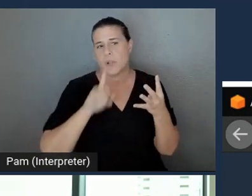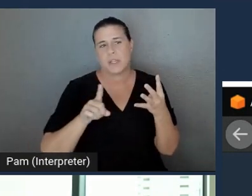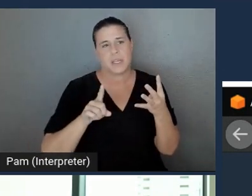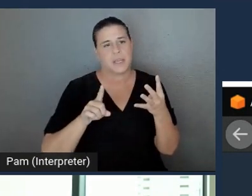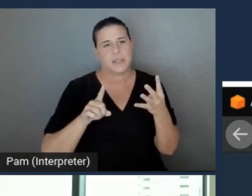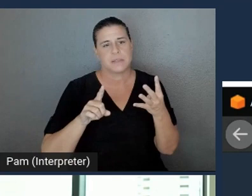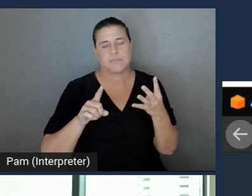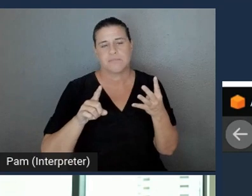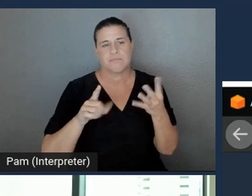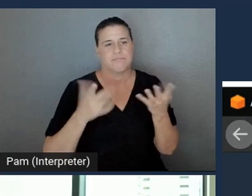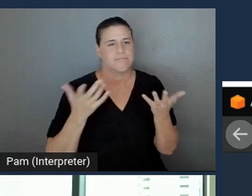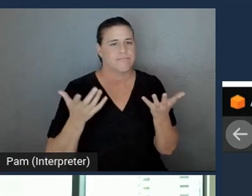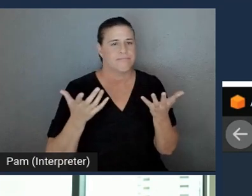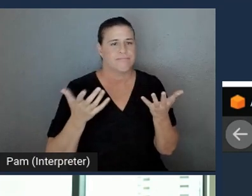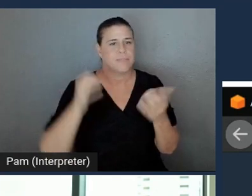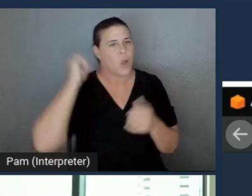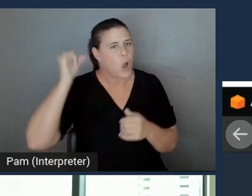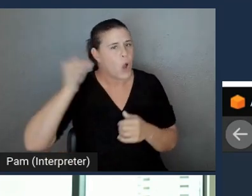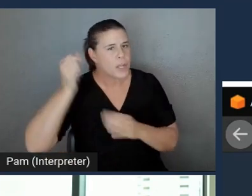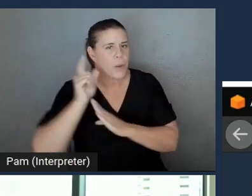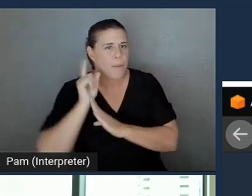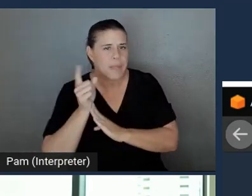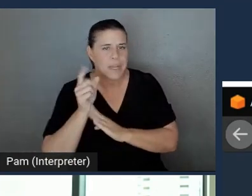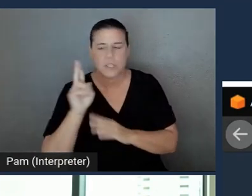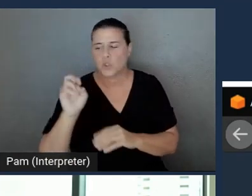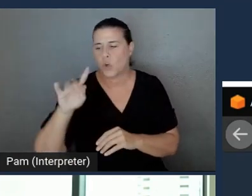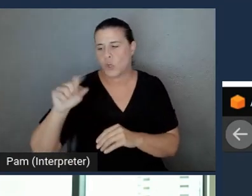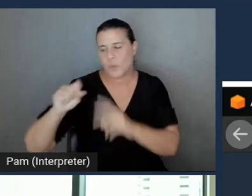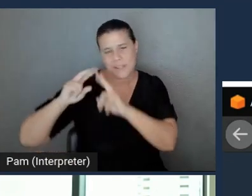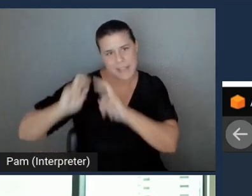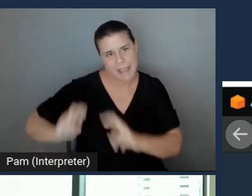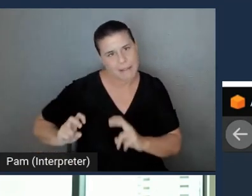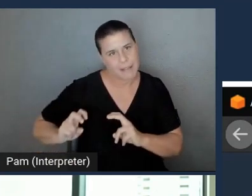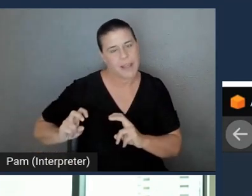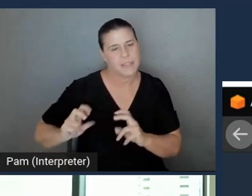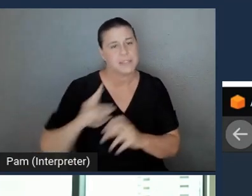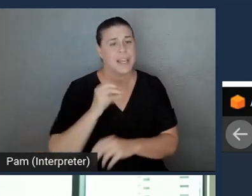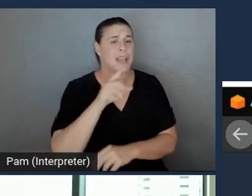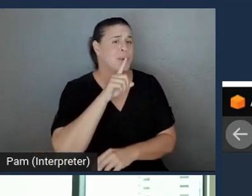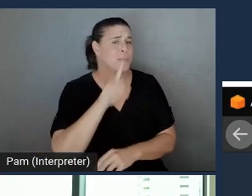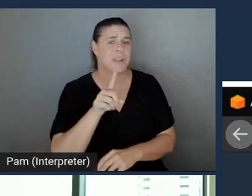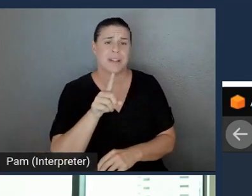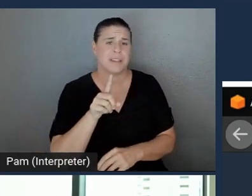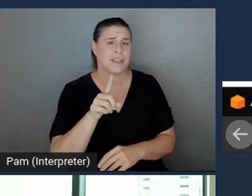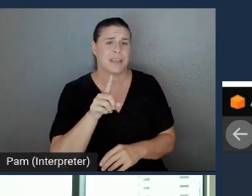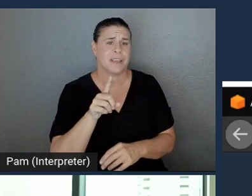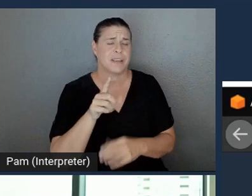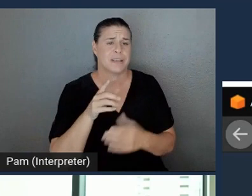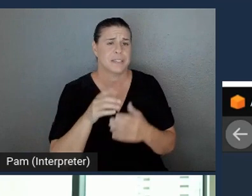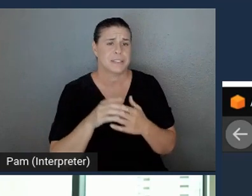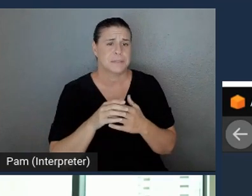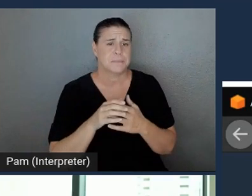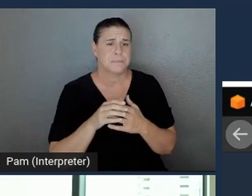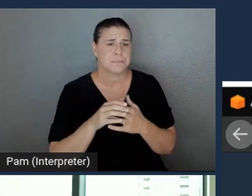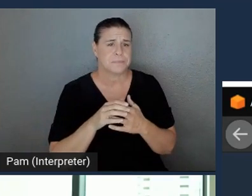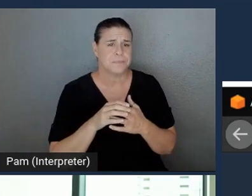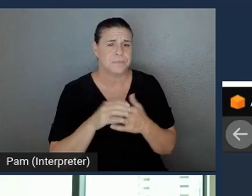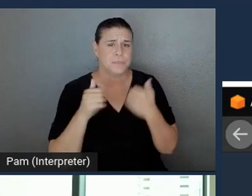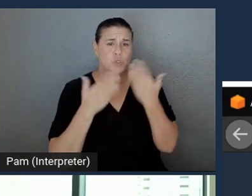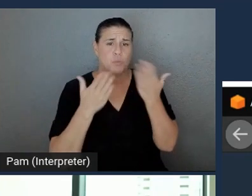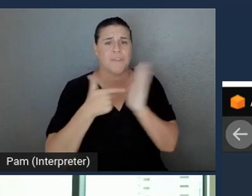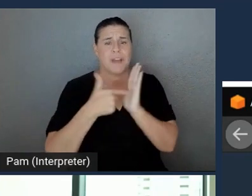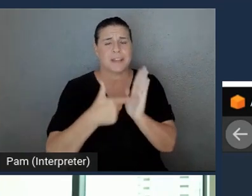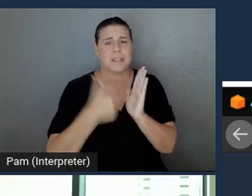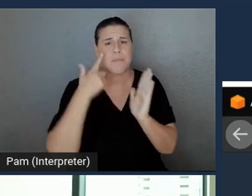of audio minutes or units analyzed, and really it's at a per second grain. Just to give you an example,